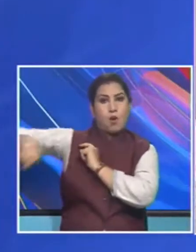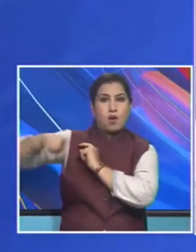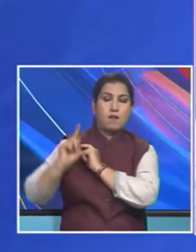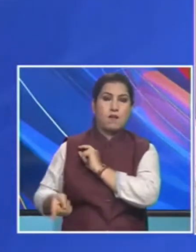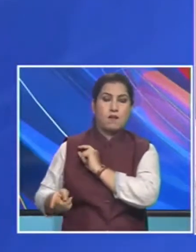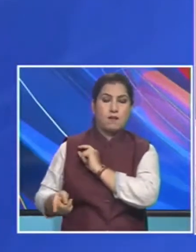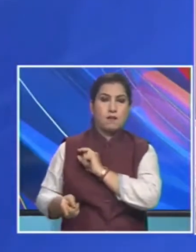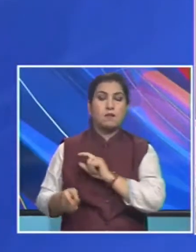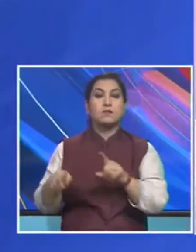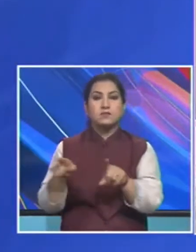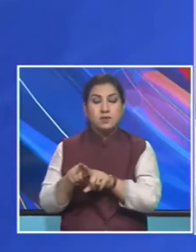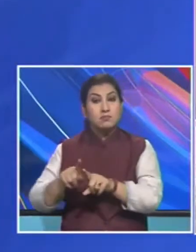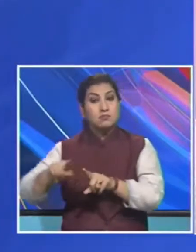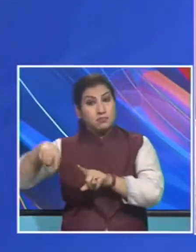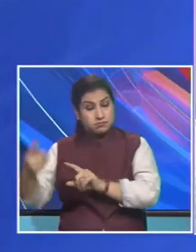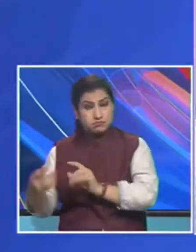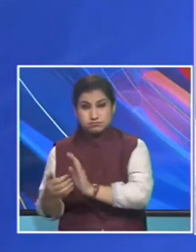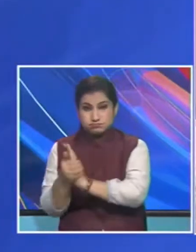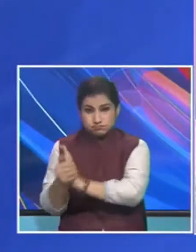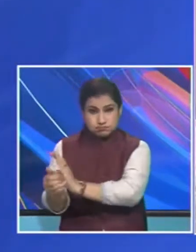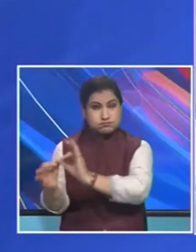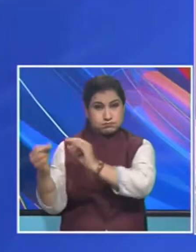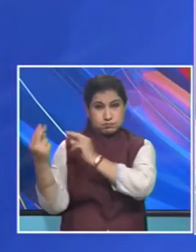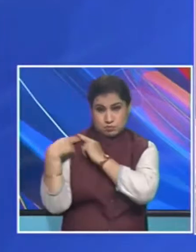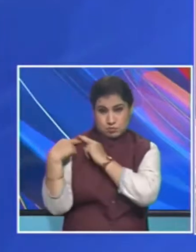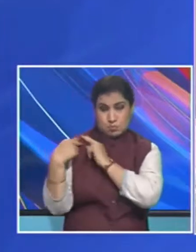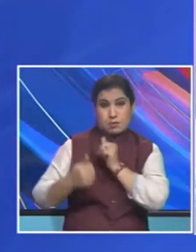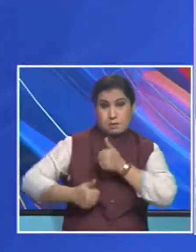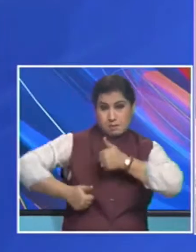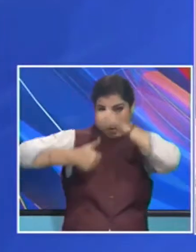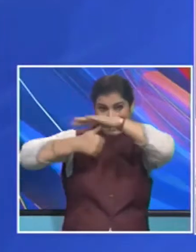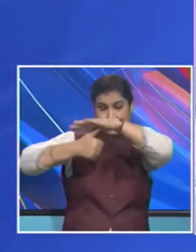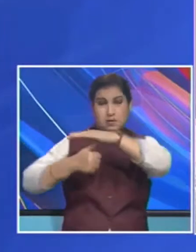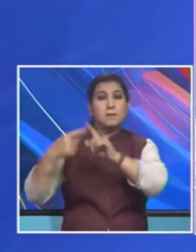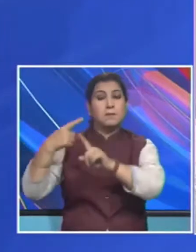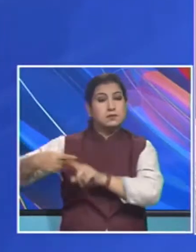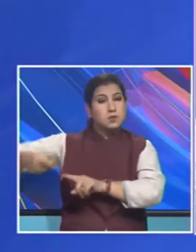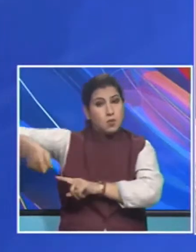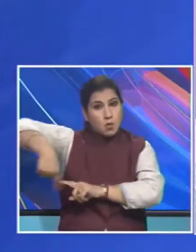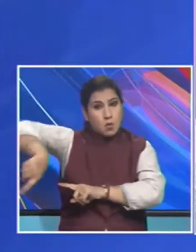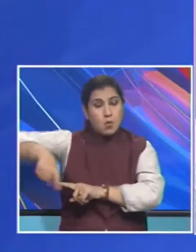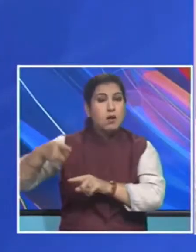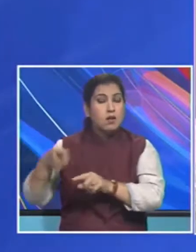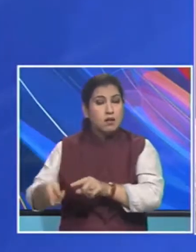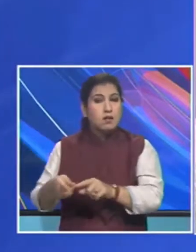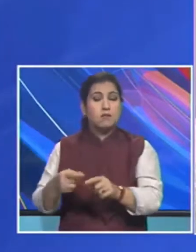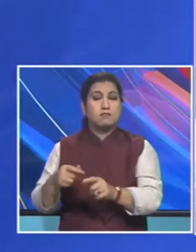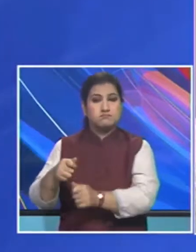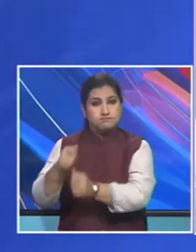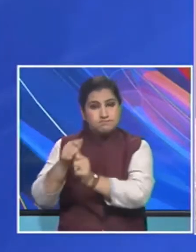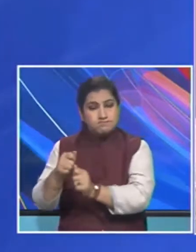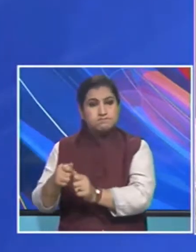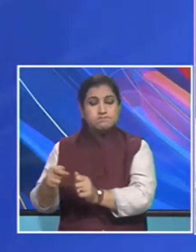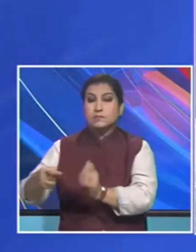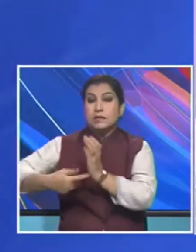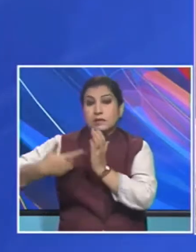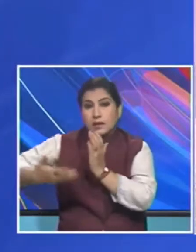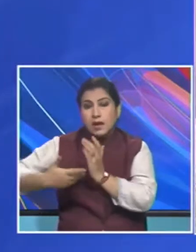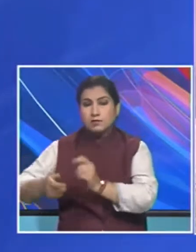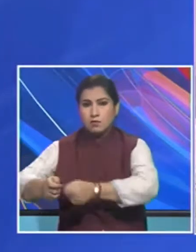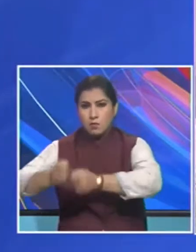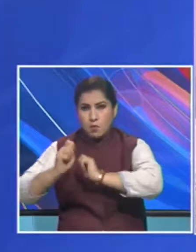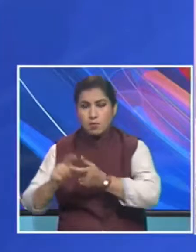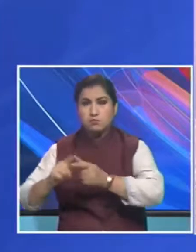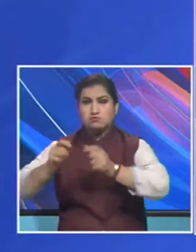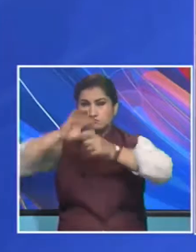And of course, besides performing ceremonial duties for the president, the officers and men of the bodyguards are trained horsemen, paratroopers